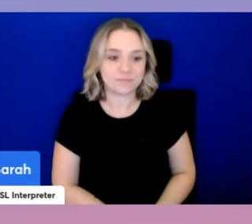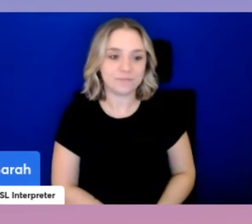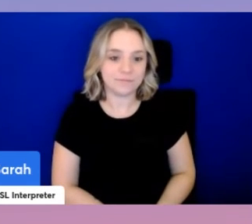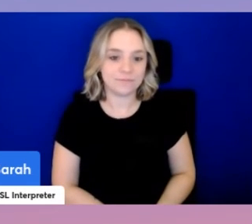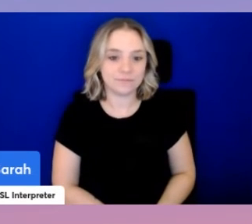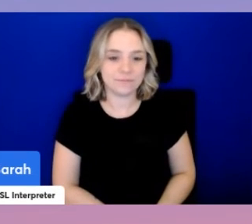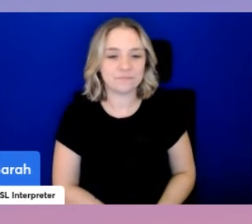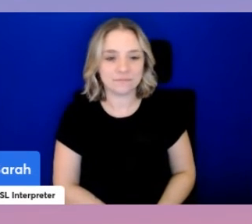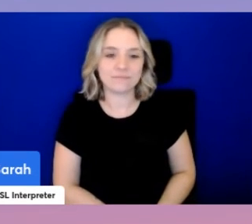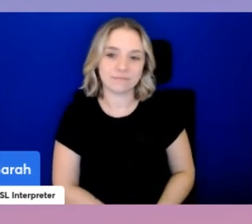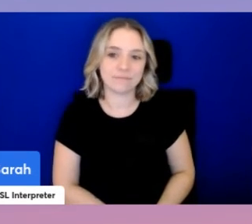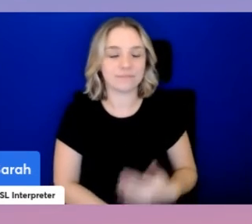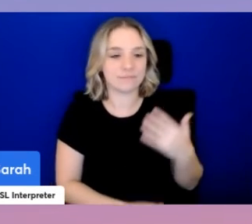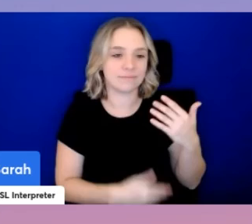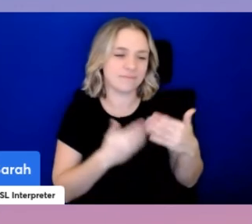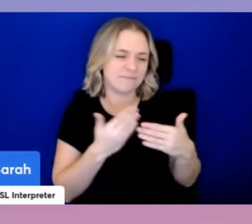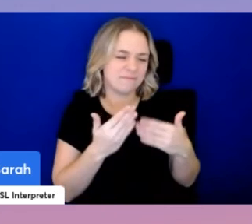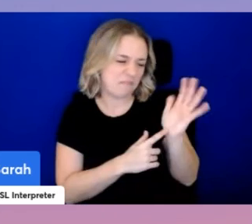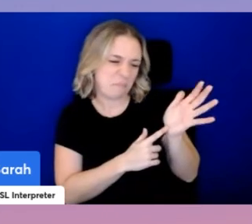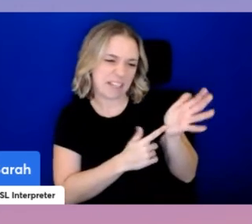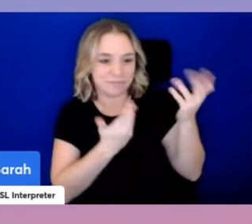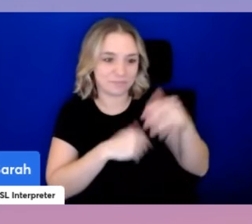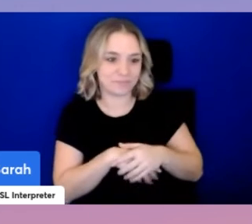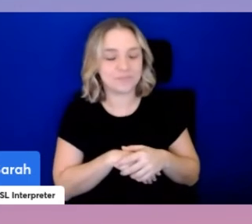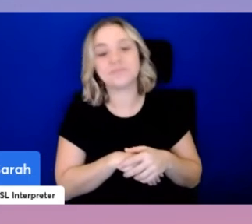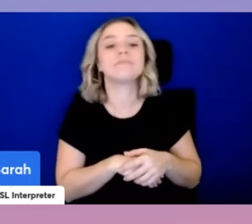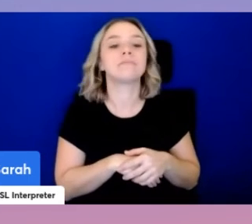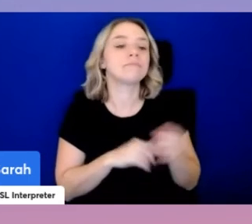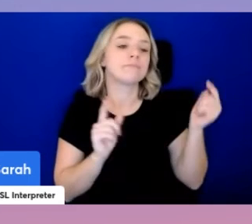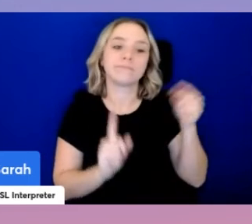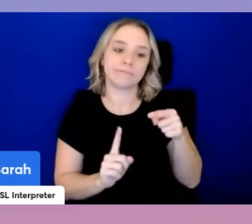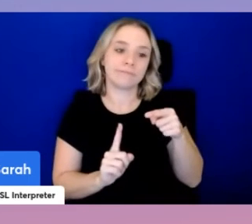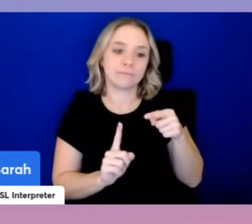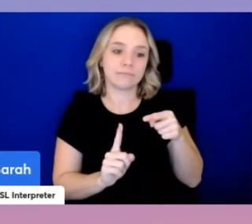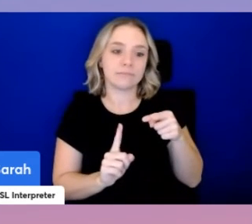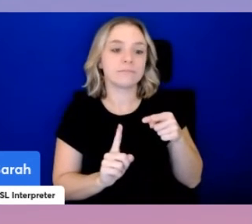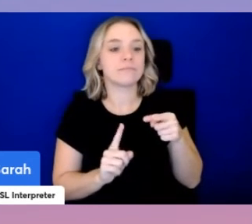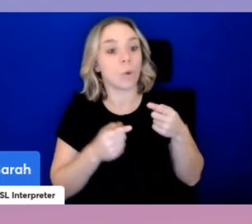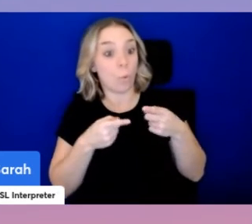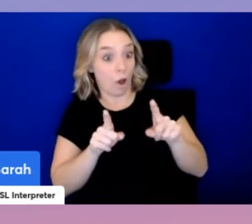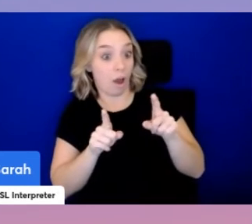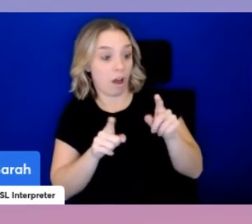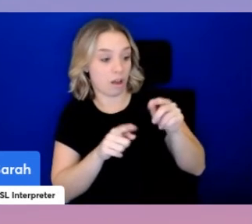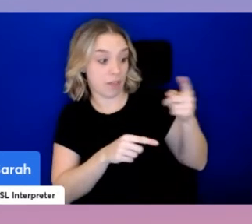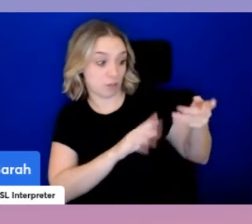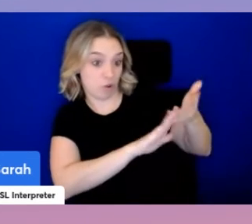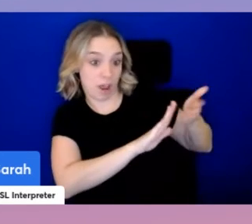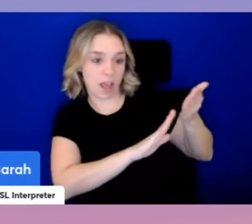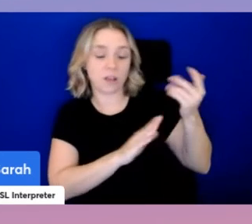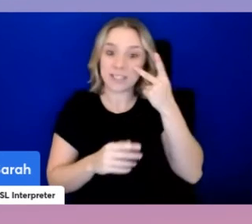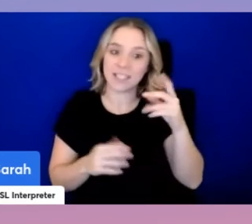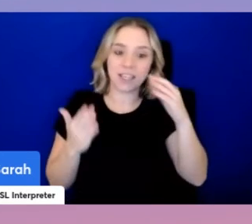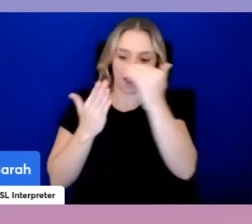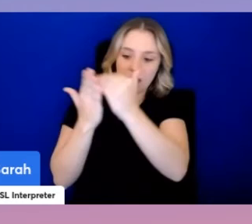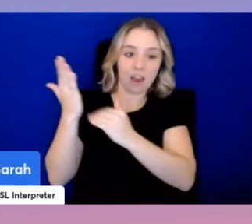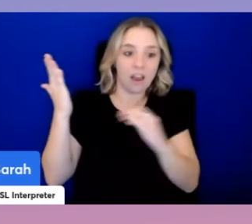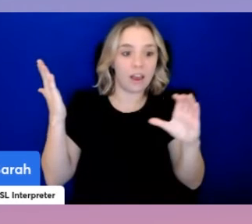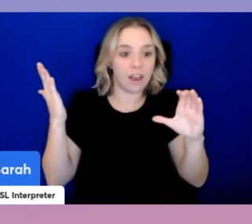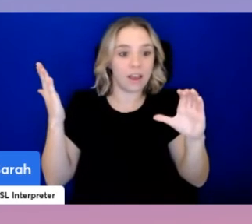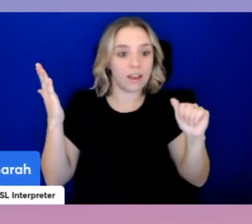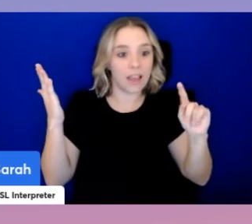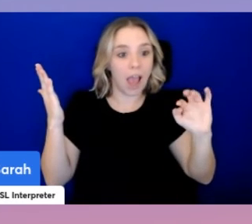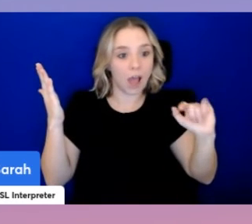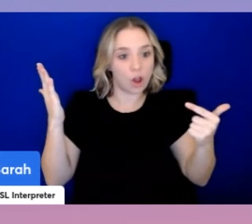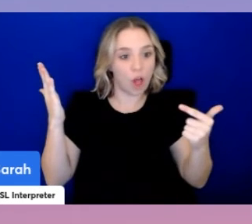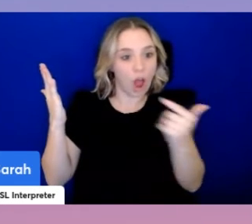Like with a couple more minutes. But meanwhile, we can see the catalog, right? Because right now, everything that is